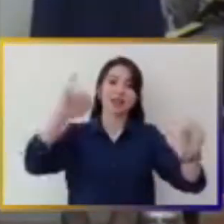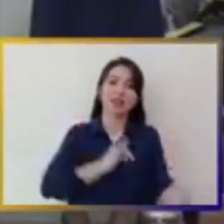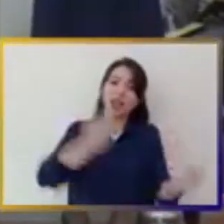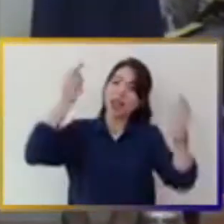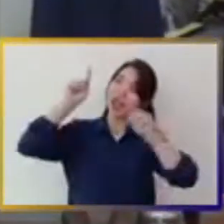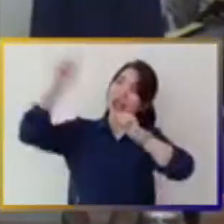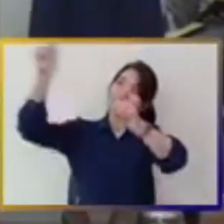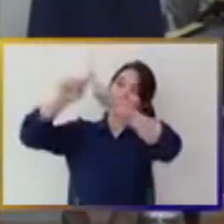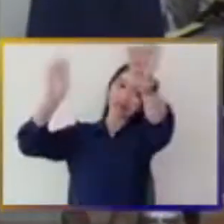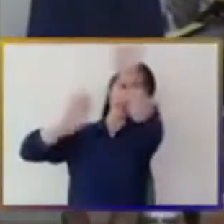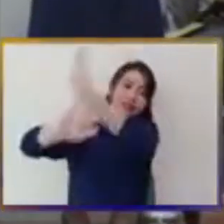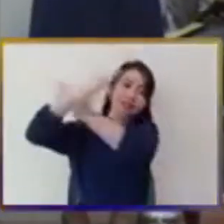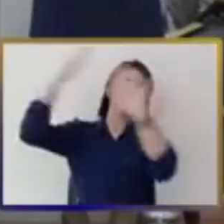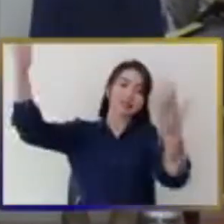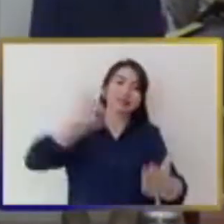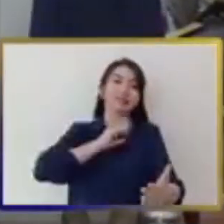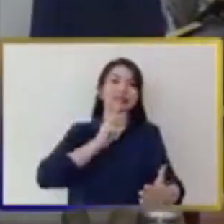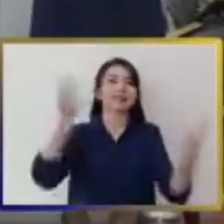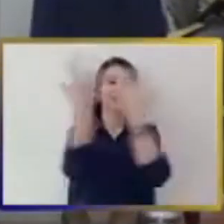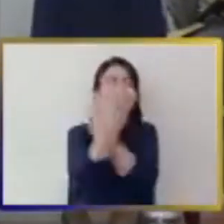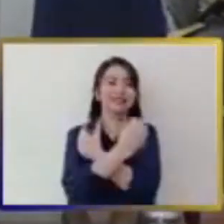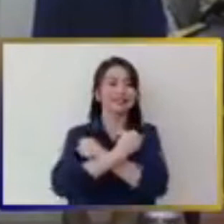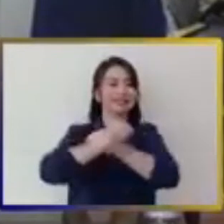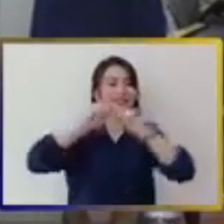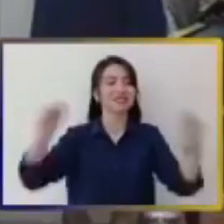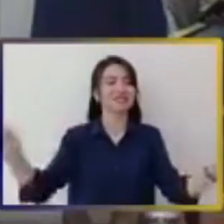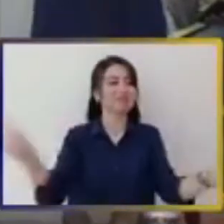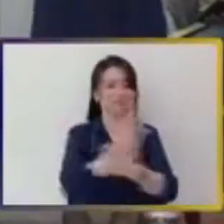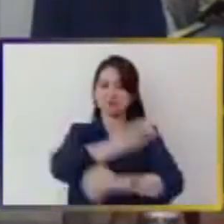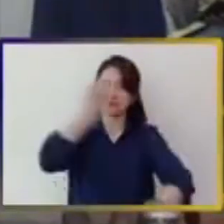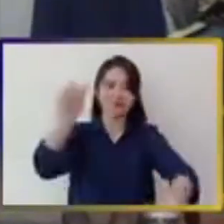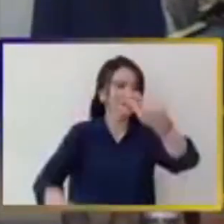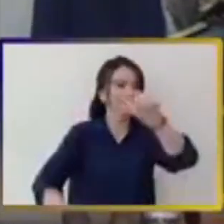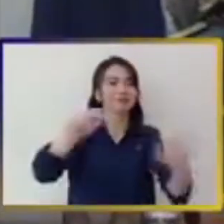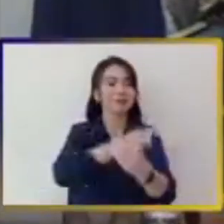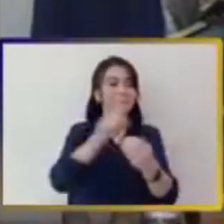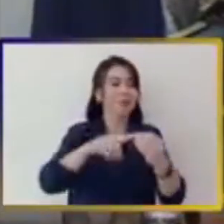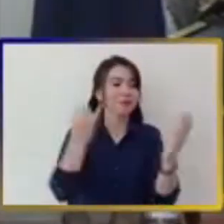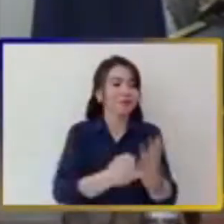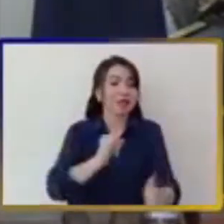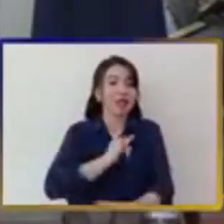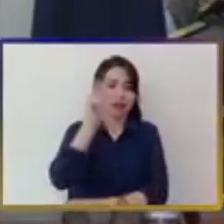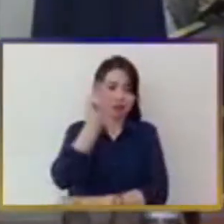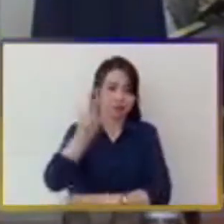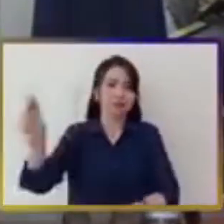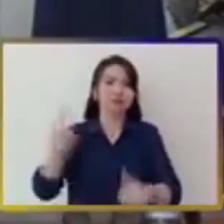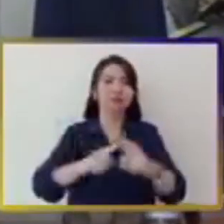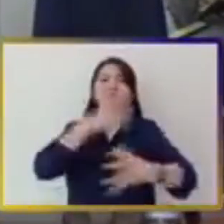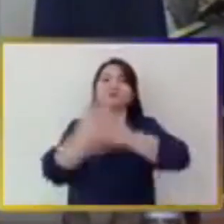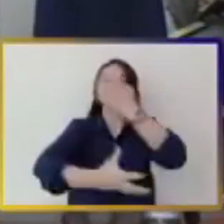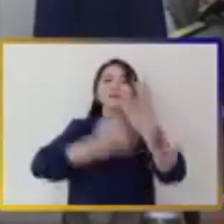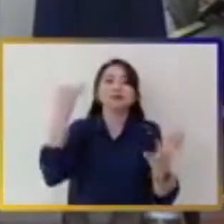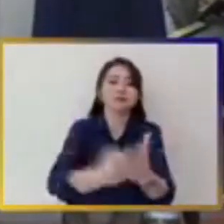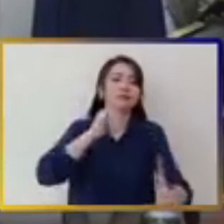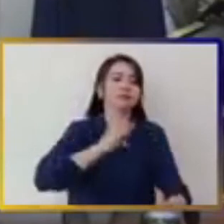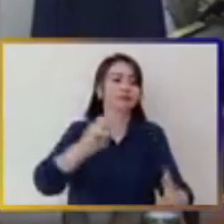saved, I'm saved, I'm headed for heaven. I'm saved, I'm saved, there's no doubt about it. I just got to